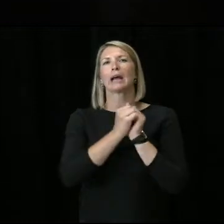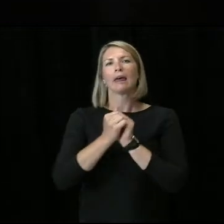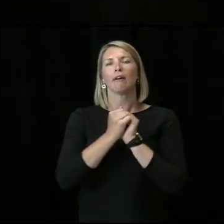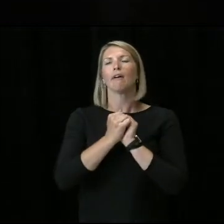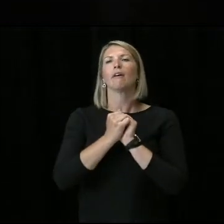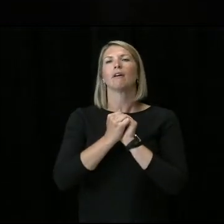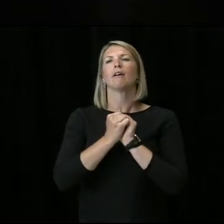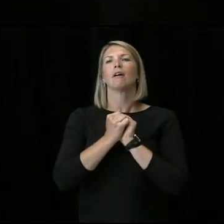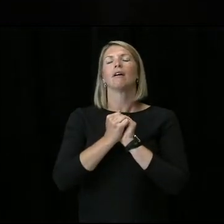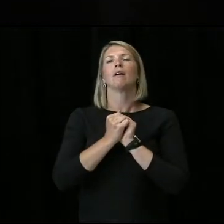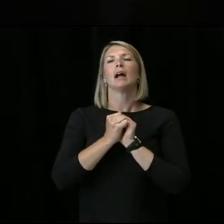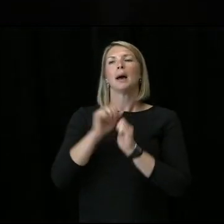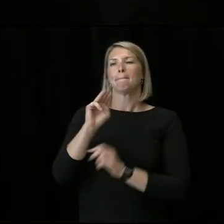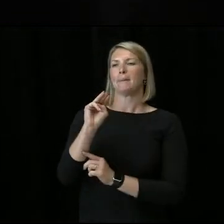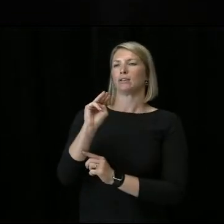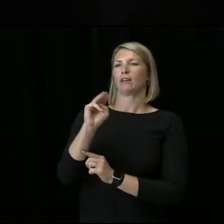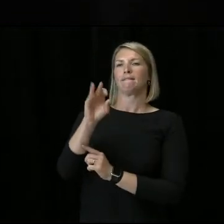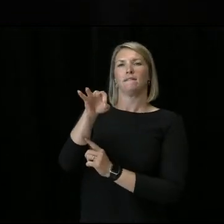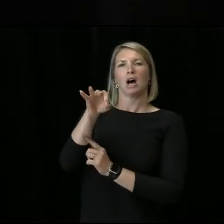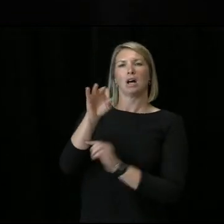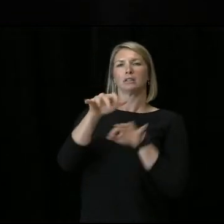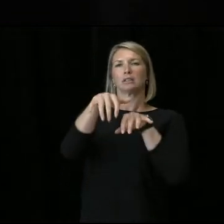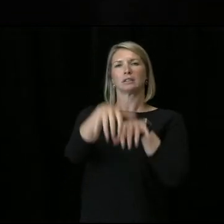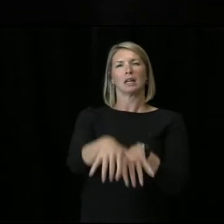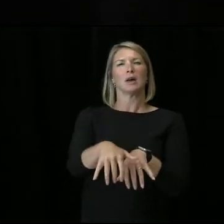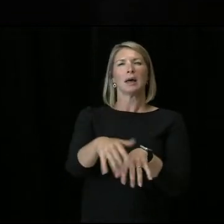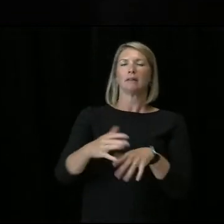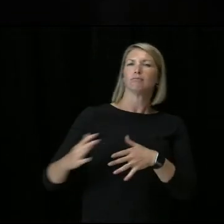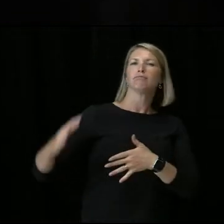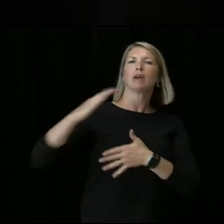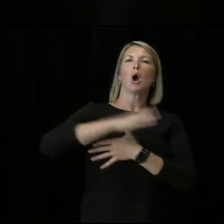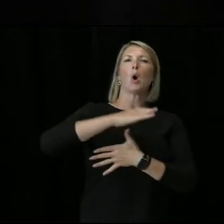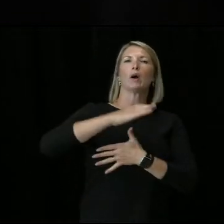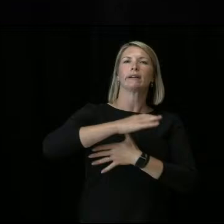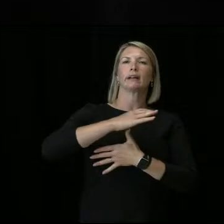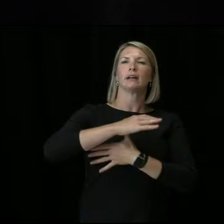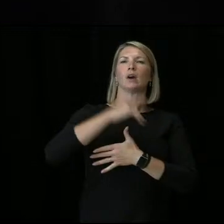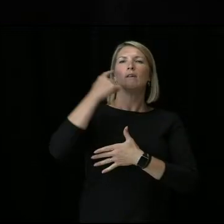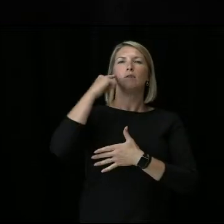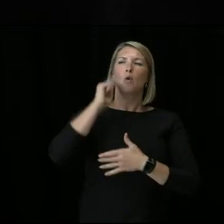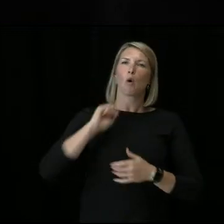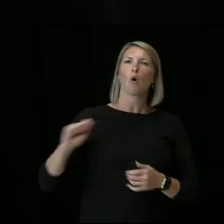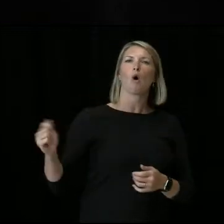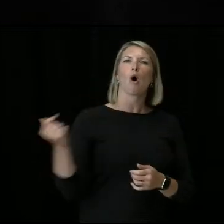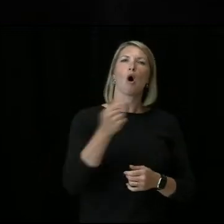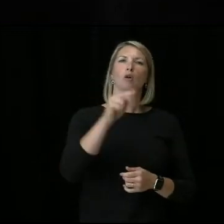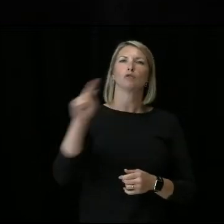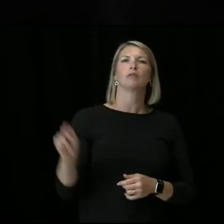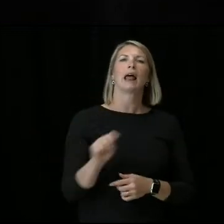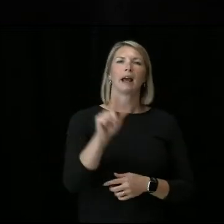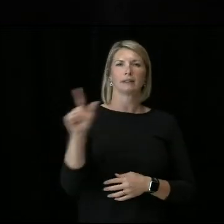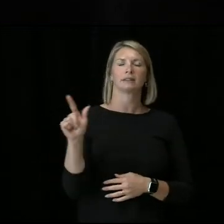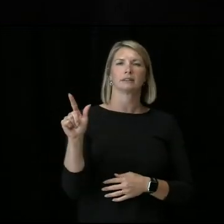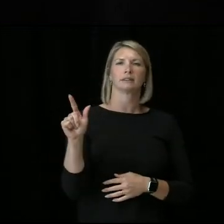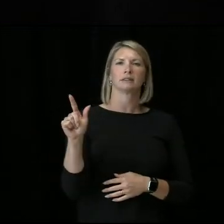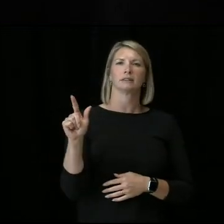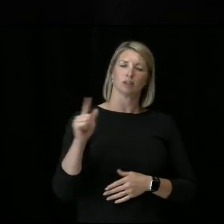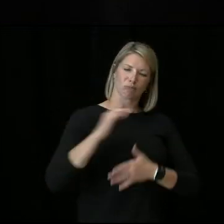been the #1 issue facing Newfoundlanders and Labradorians now for well over a